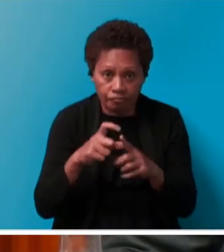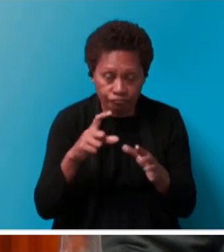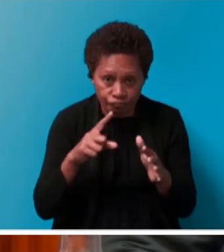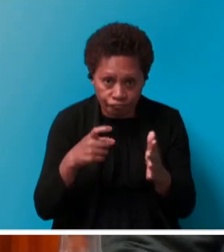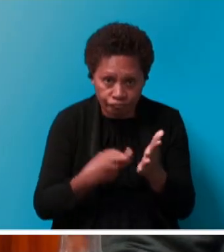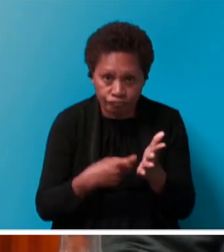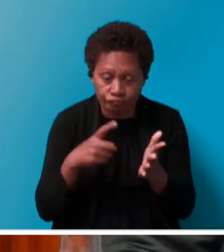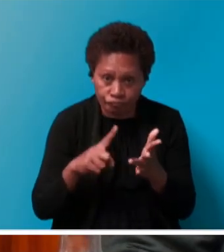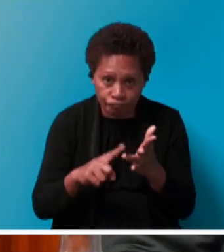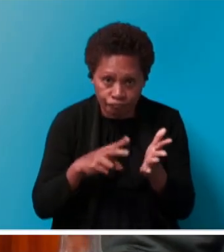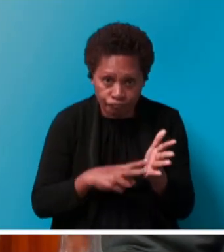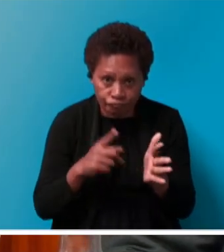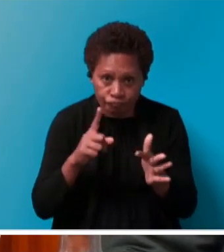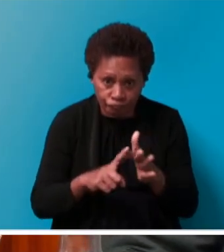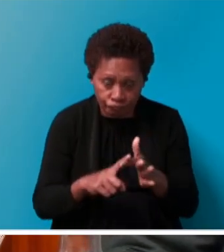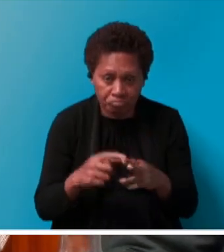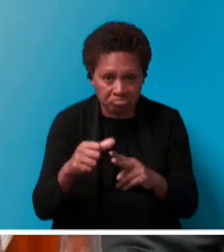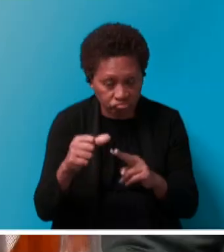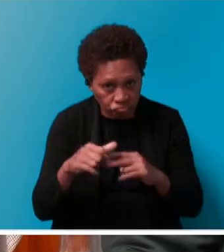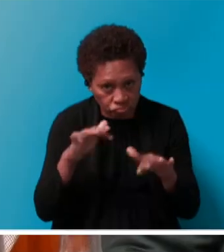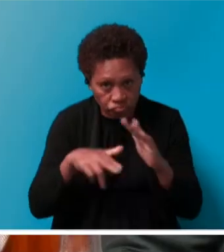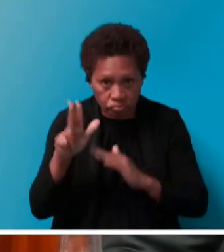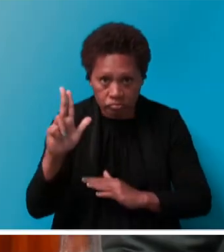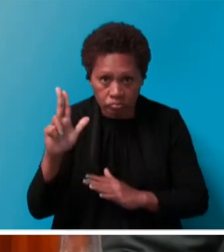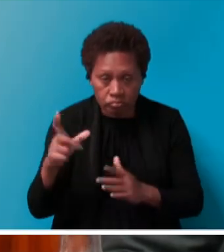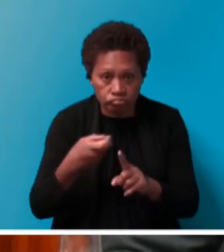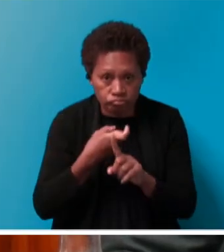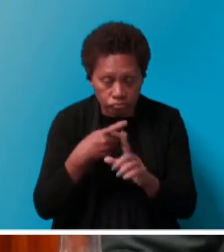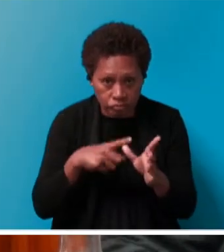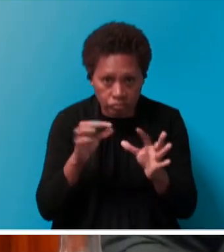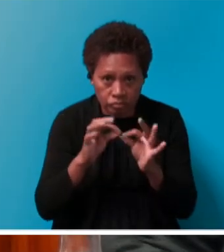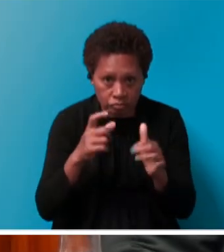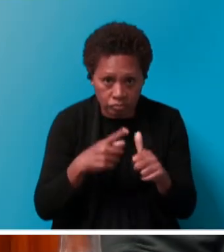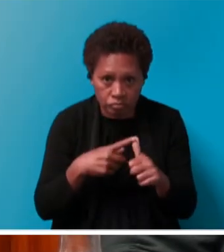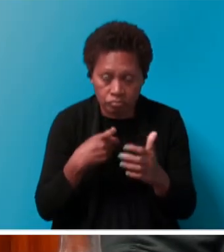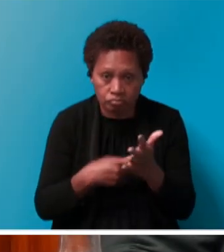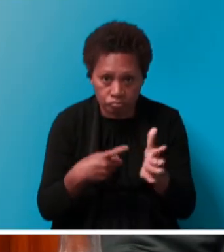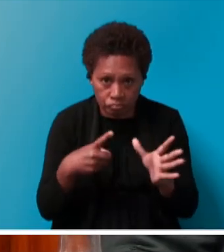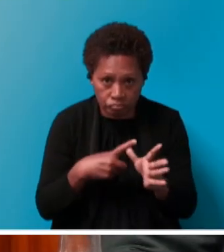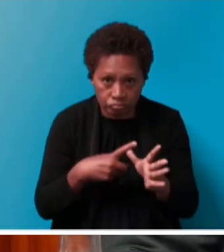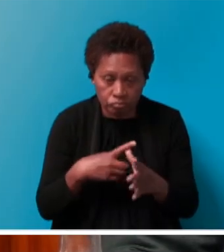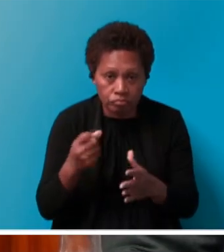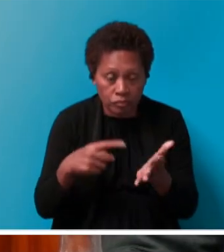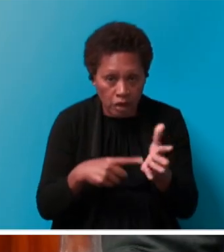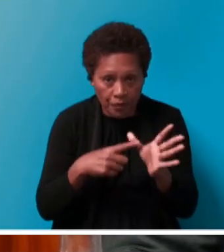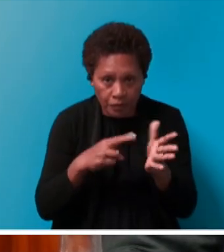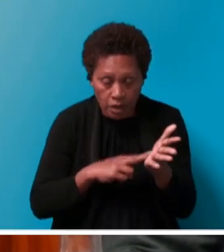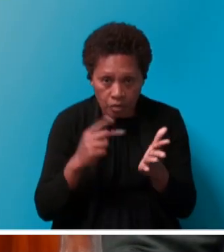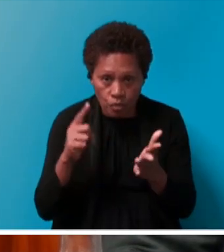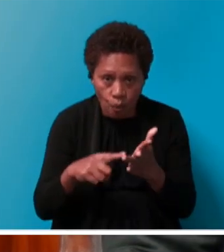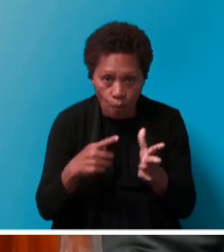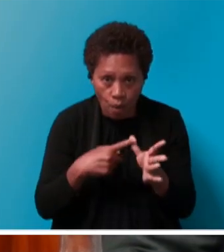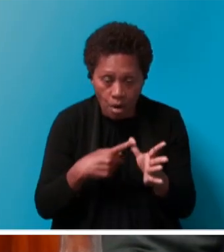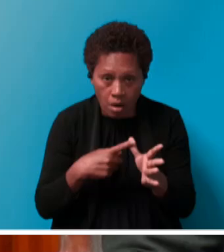in your beautiful island Kambara, Kavin to Komete or Tanoa, or in the Asao Islands, sang